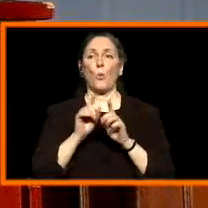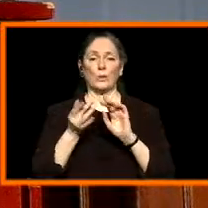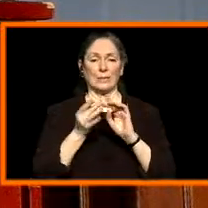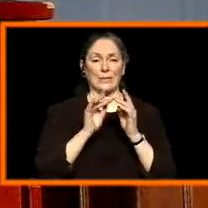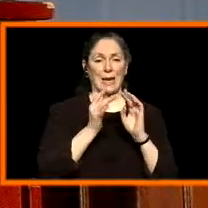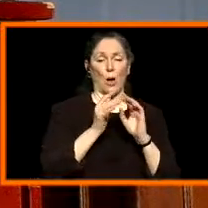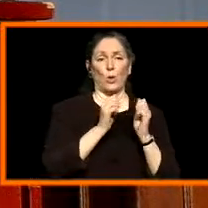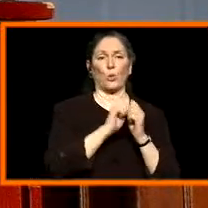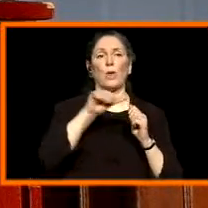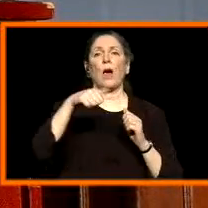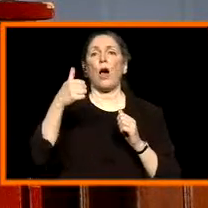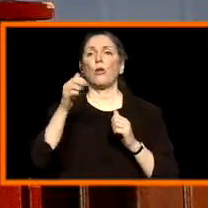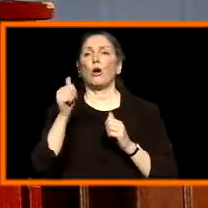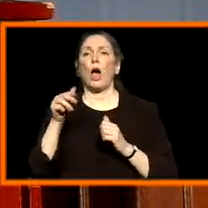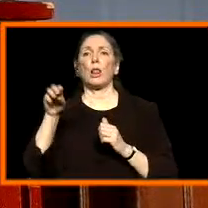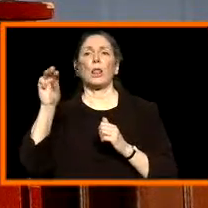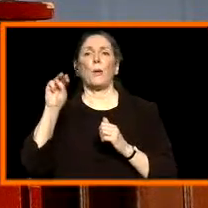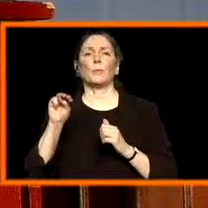with other alumni.